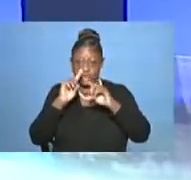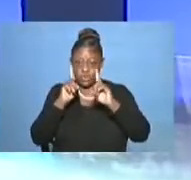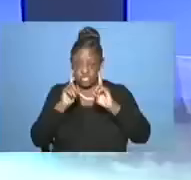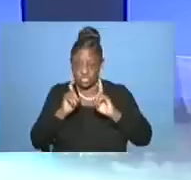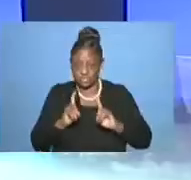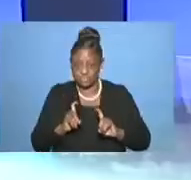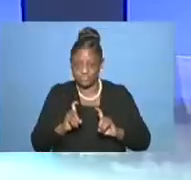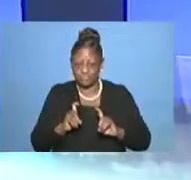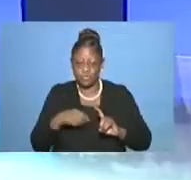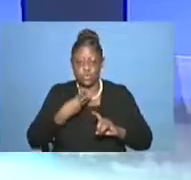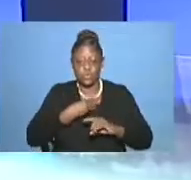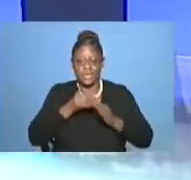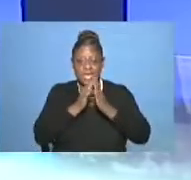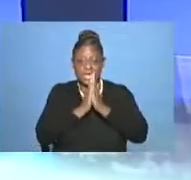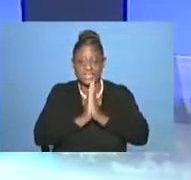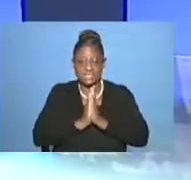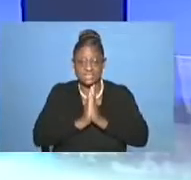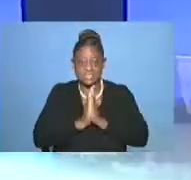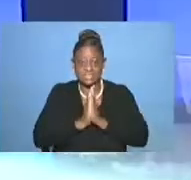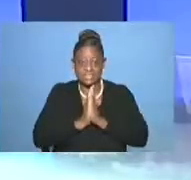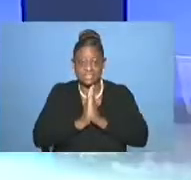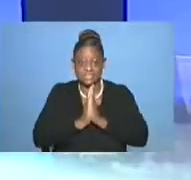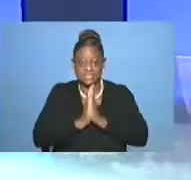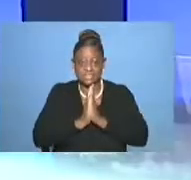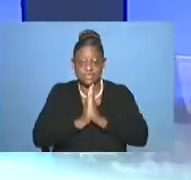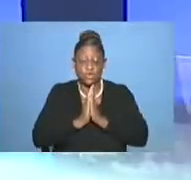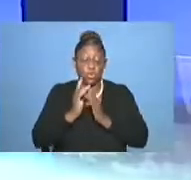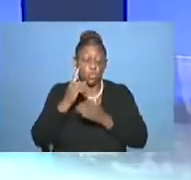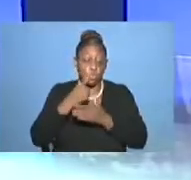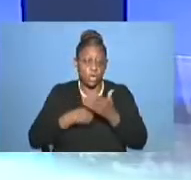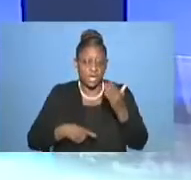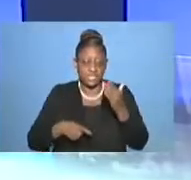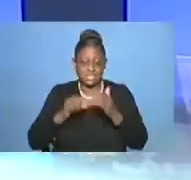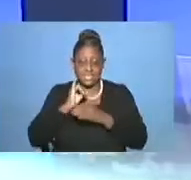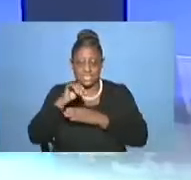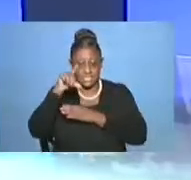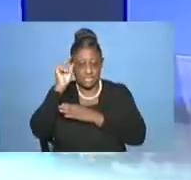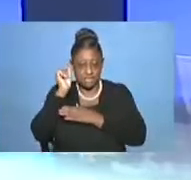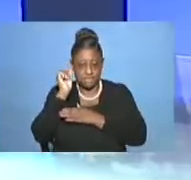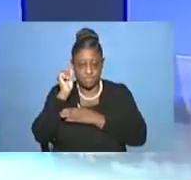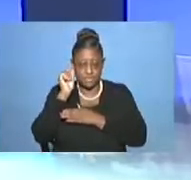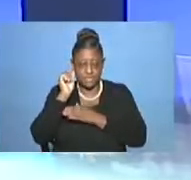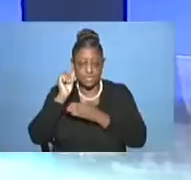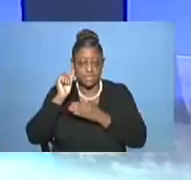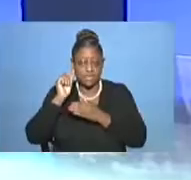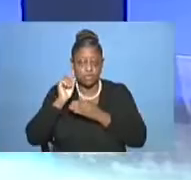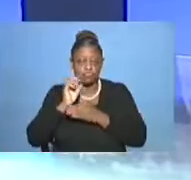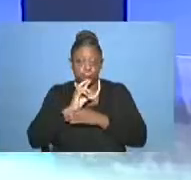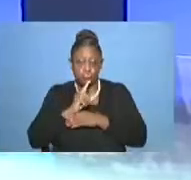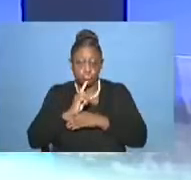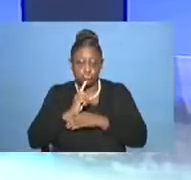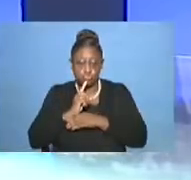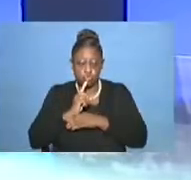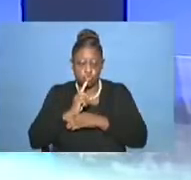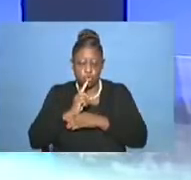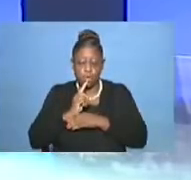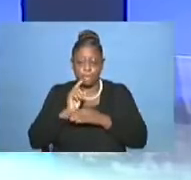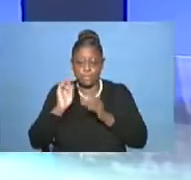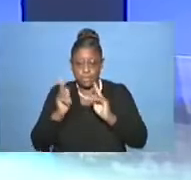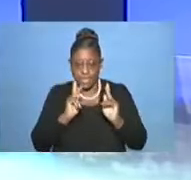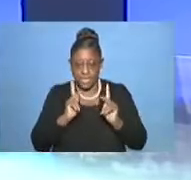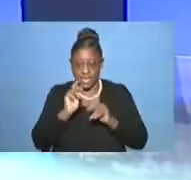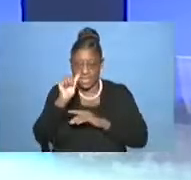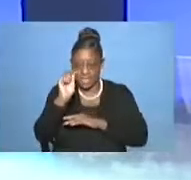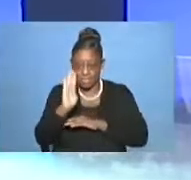this week we're asking, rate the government's preparedness and response this hurricane season, A, B,